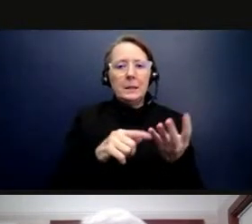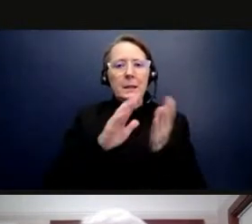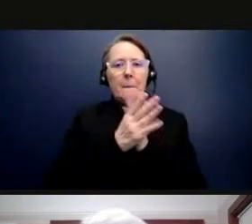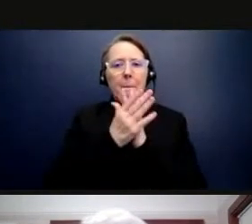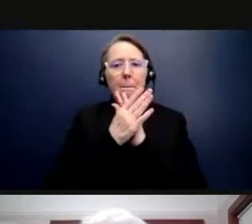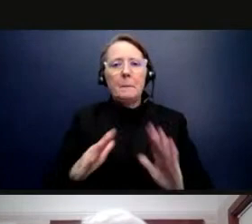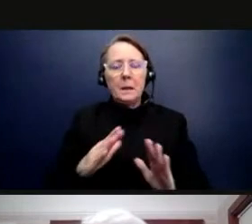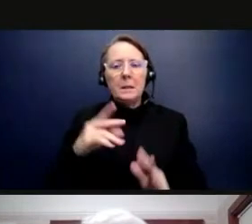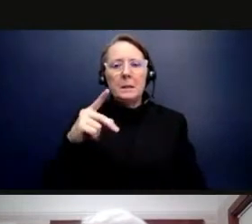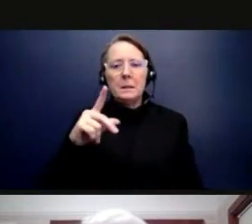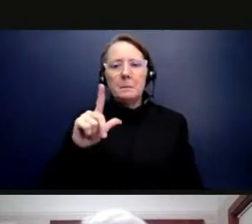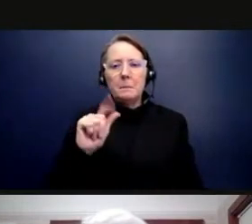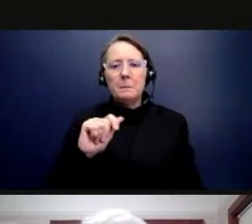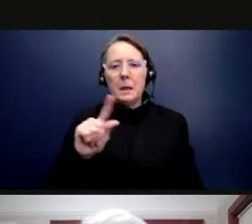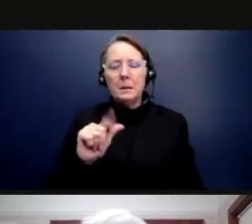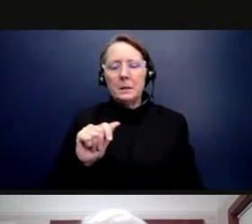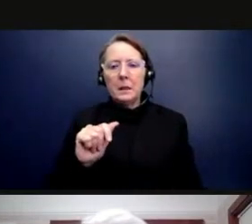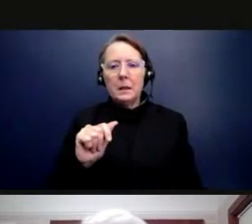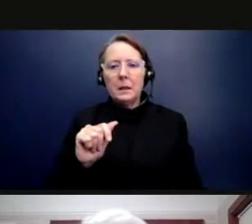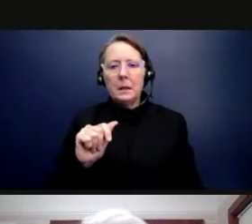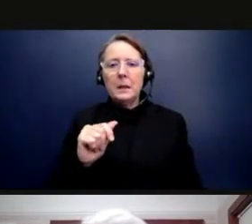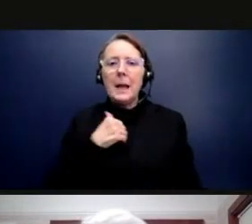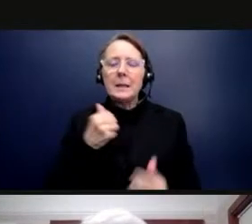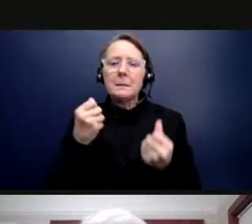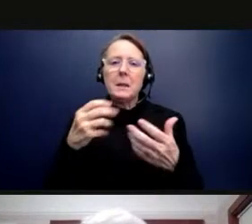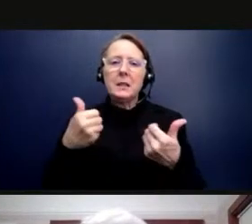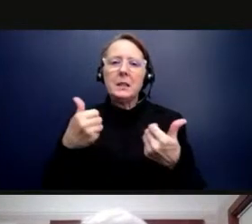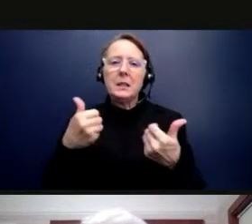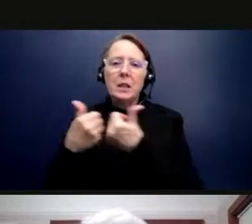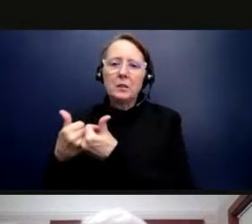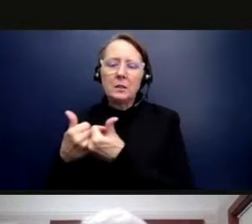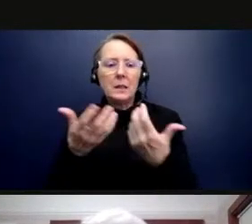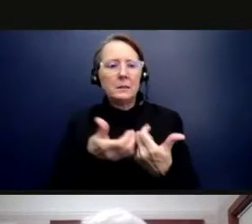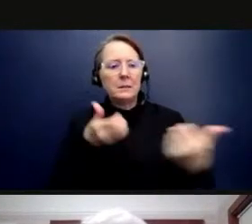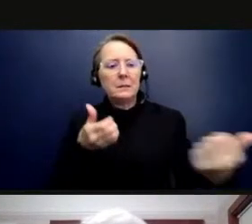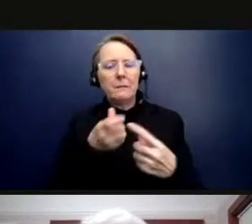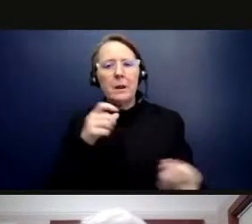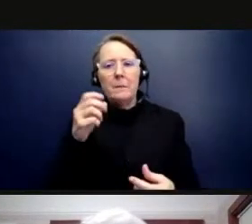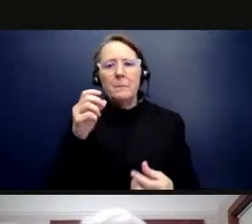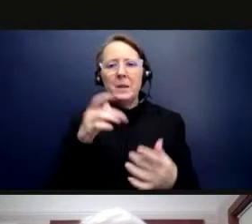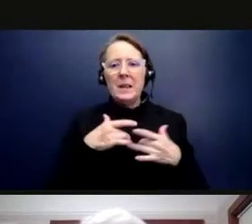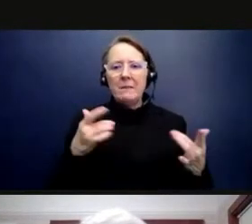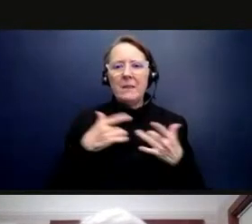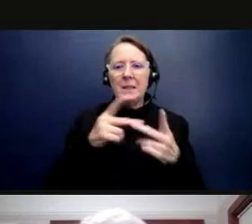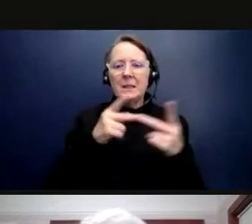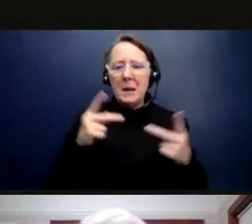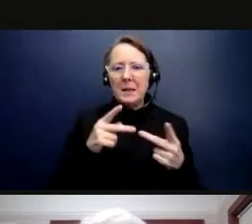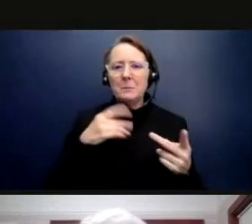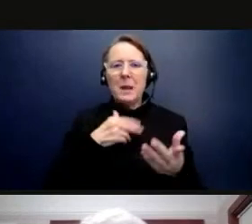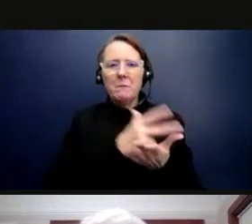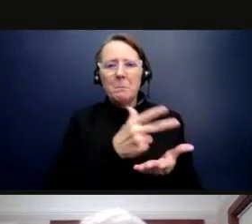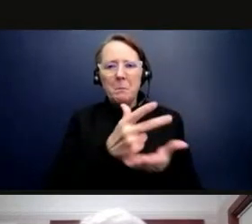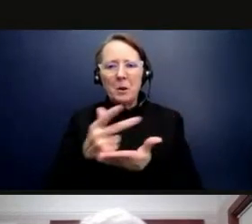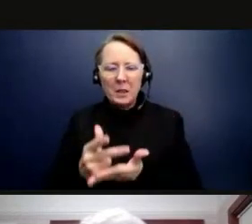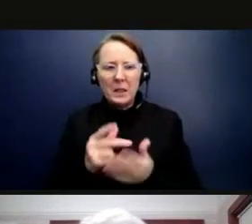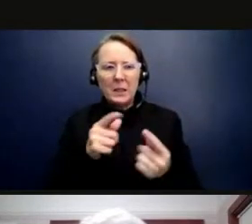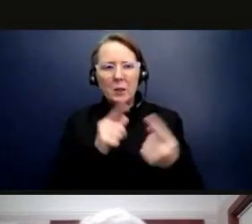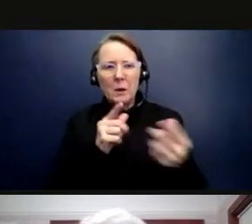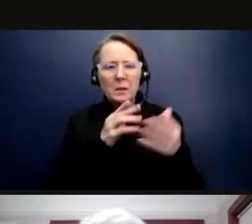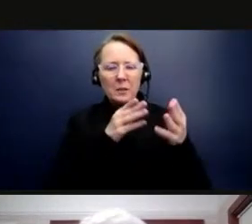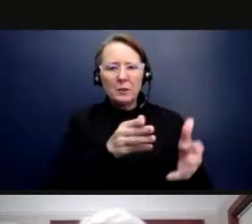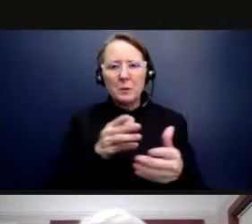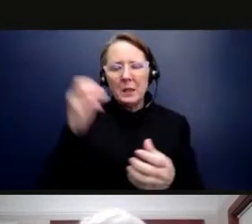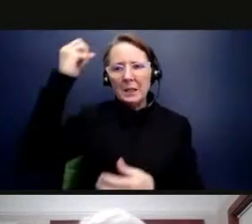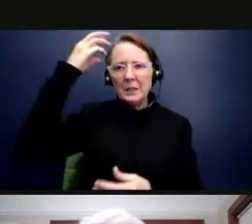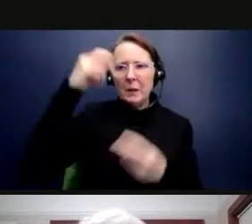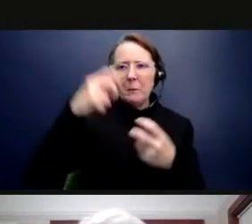has a number of challenges. It removes it from the event space. We've got the parking across the street, a shower problem and case